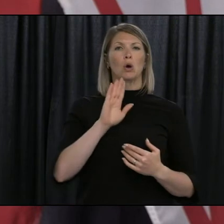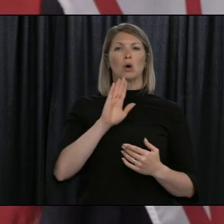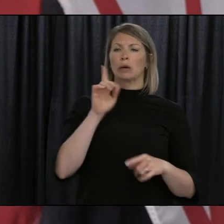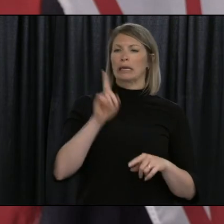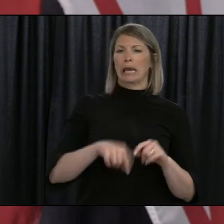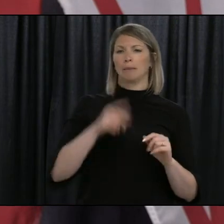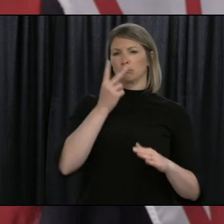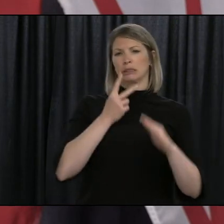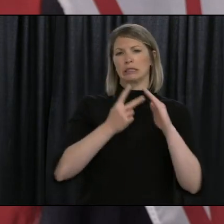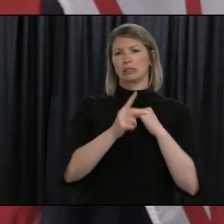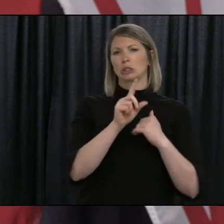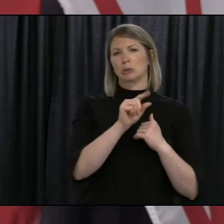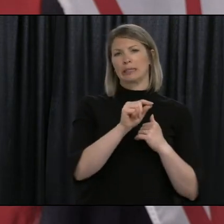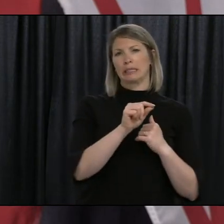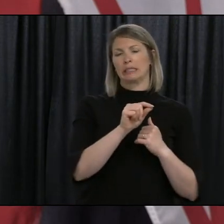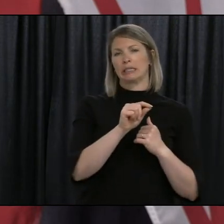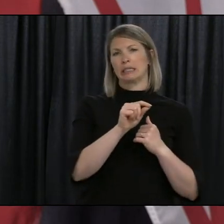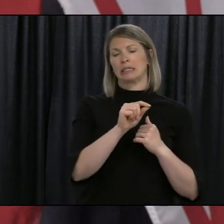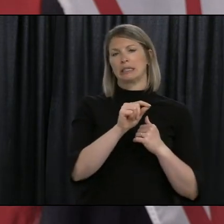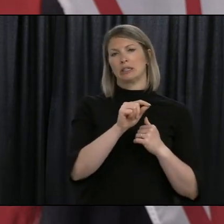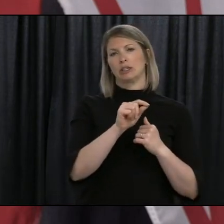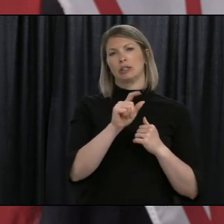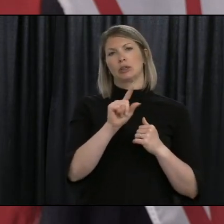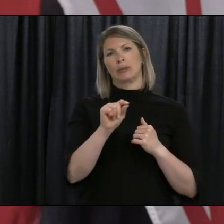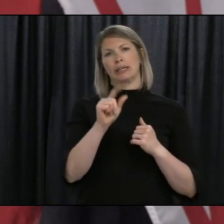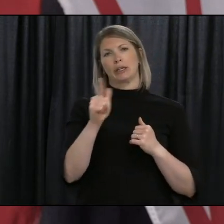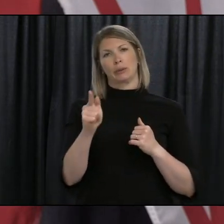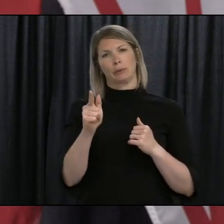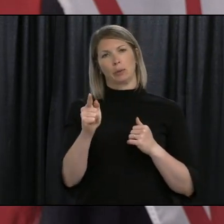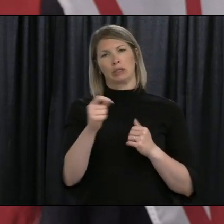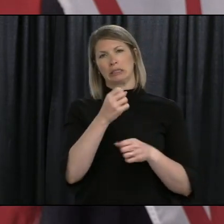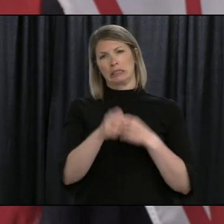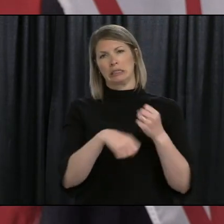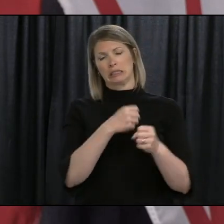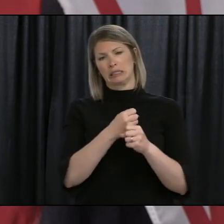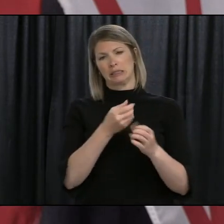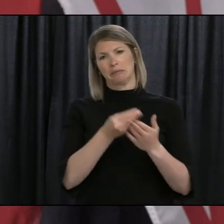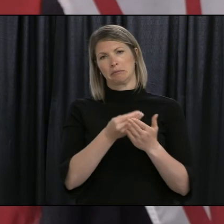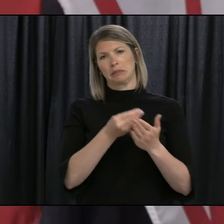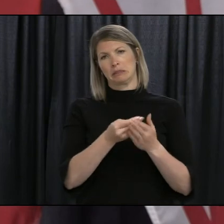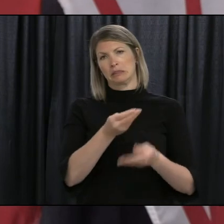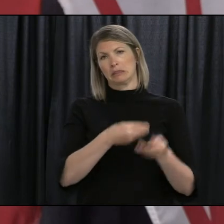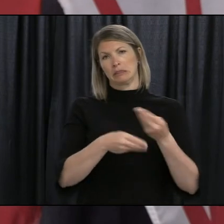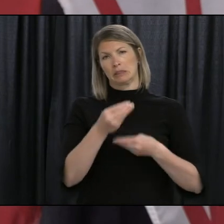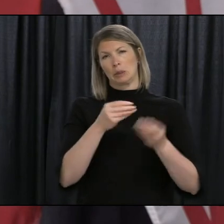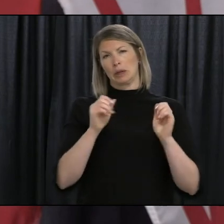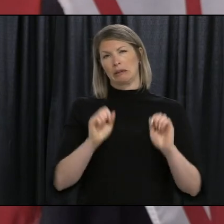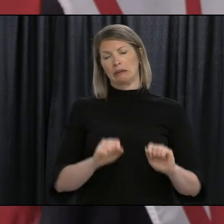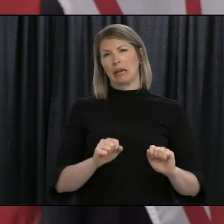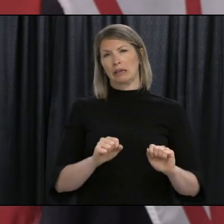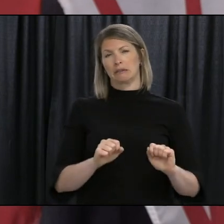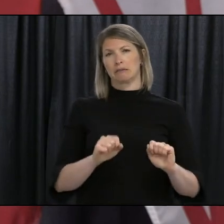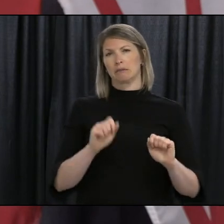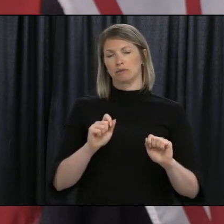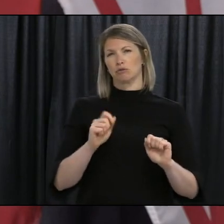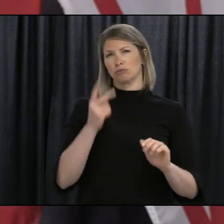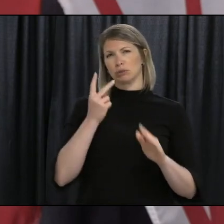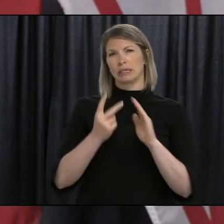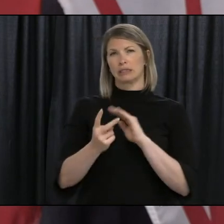2020-2021. Months into this fiscal year already, so I'm wondering if you can share some more details. I'm sorry,